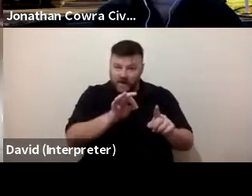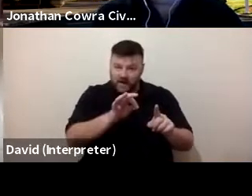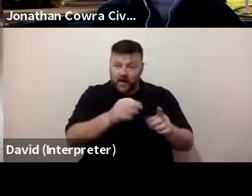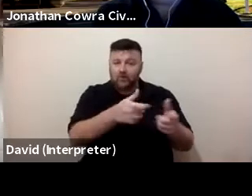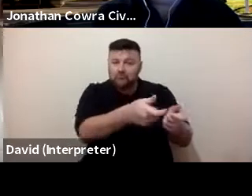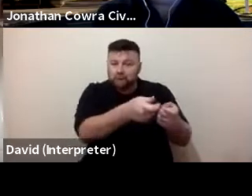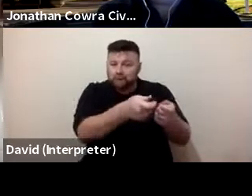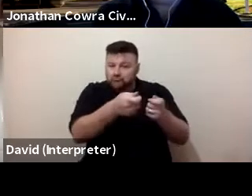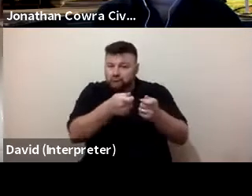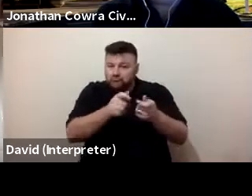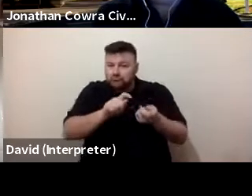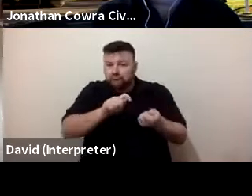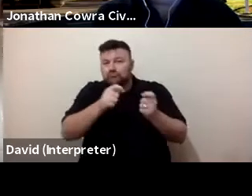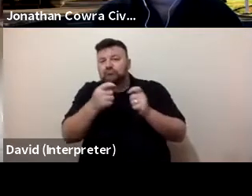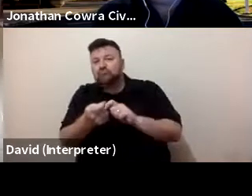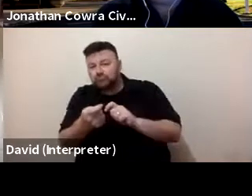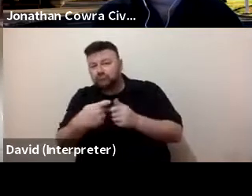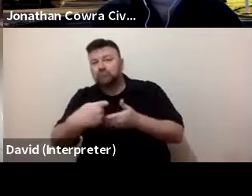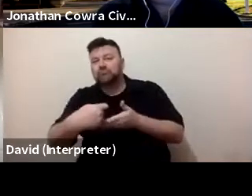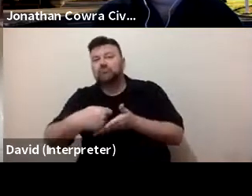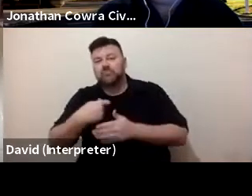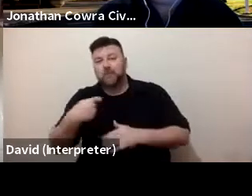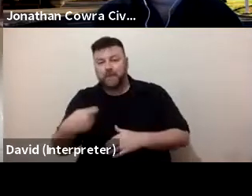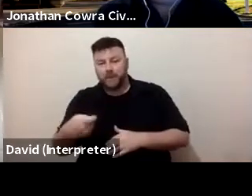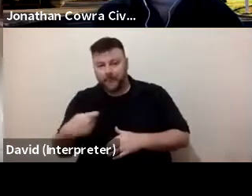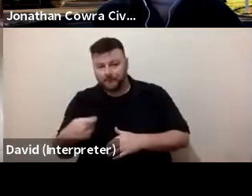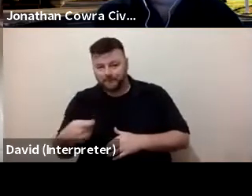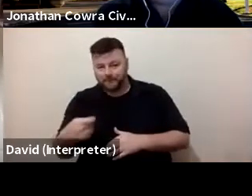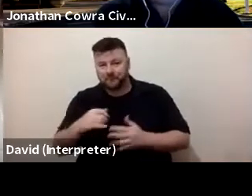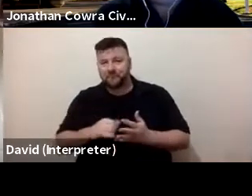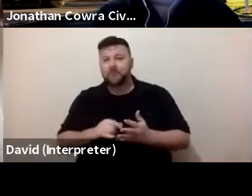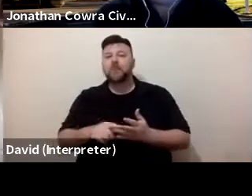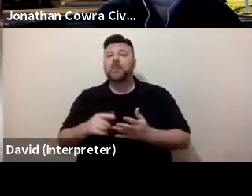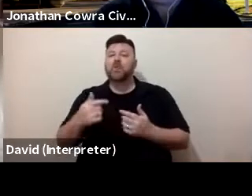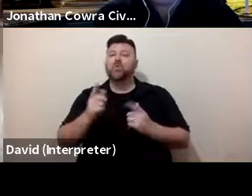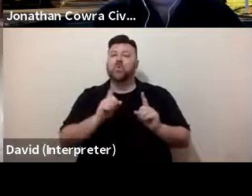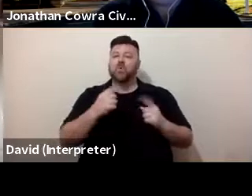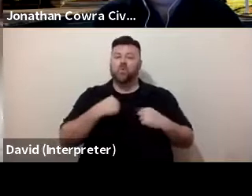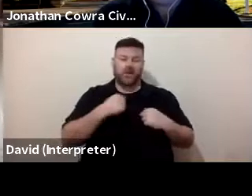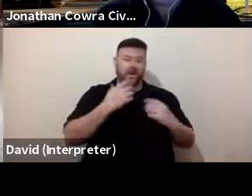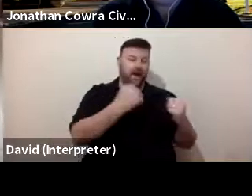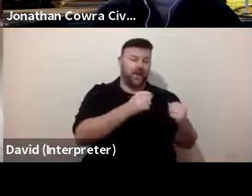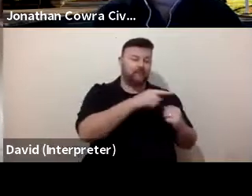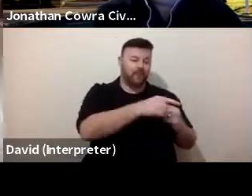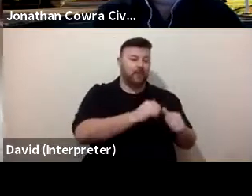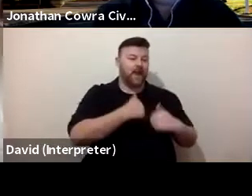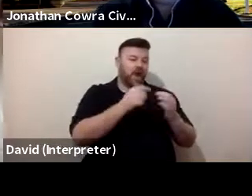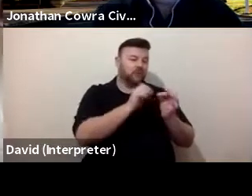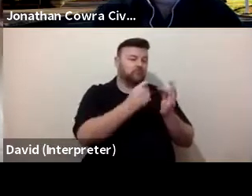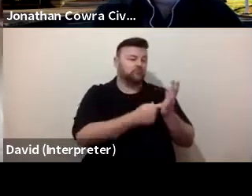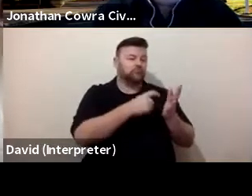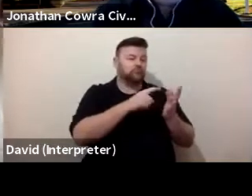that extras. And so what we wanted to do with moving from Broriginals to Awesome Black was sort of